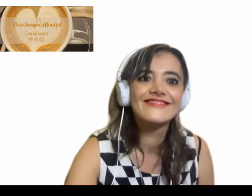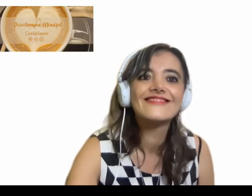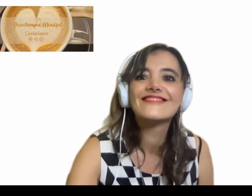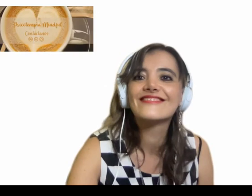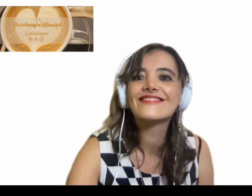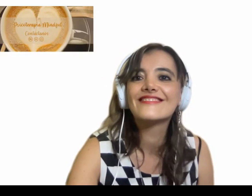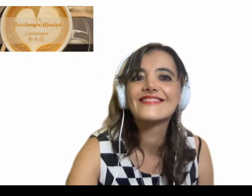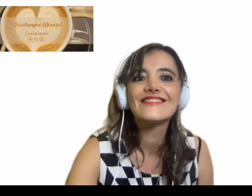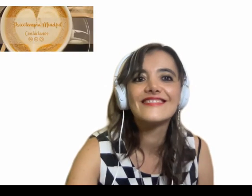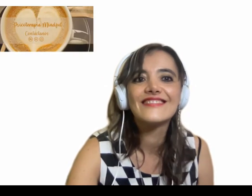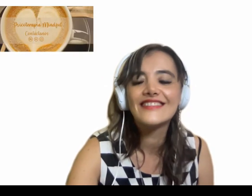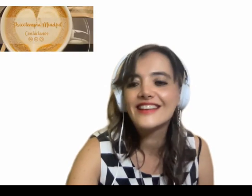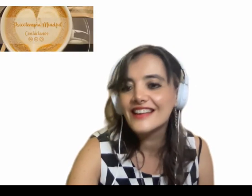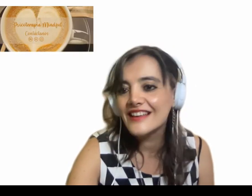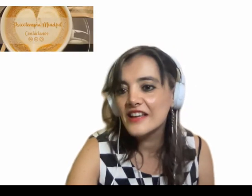well.